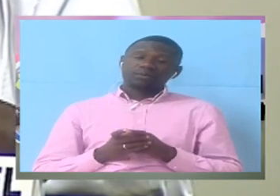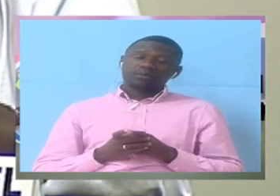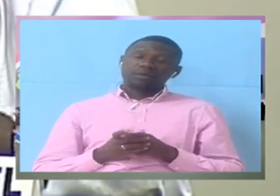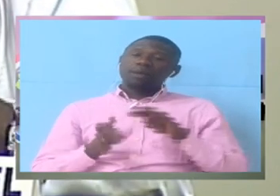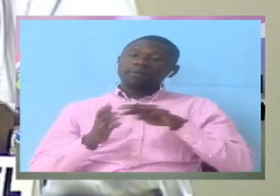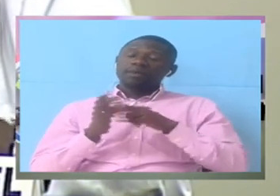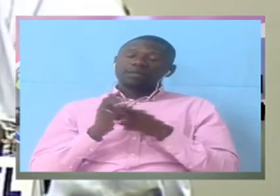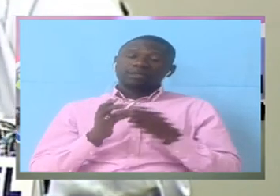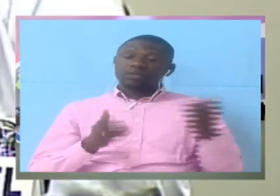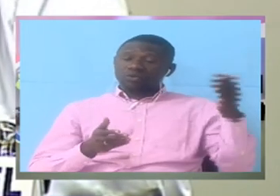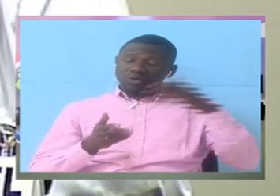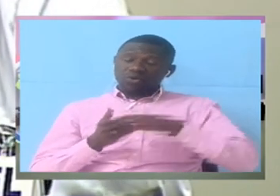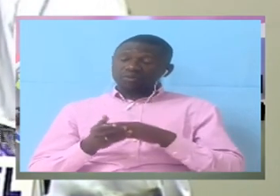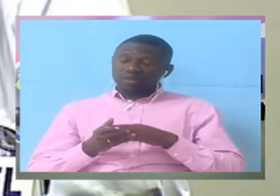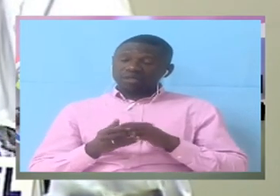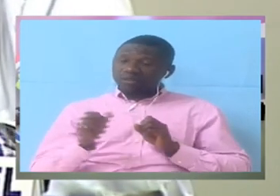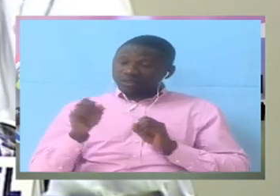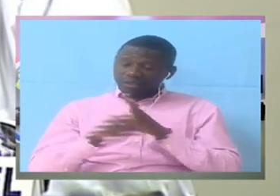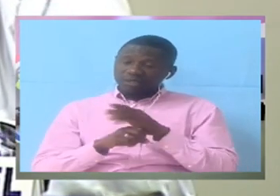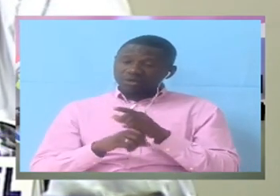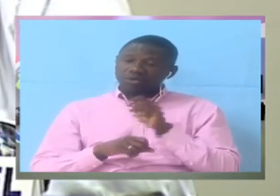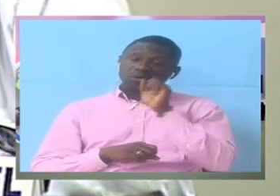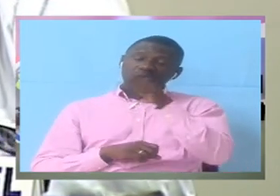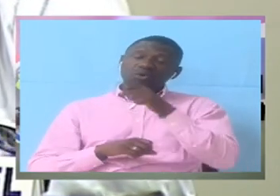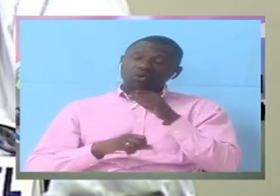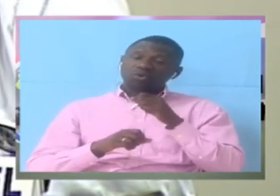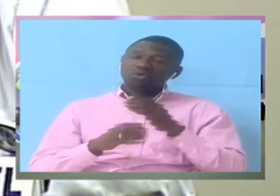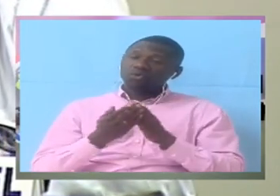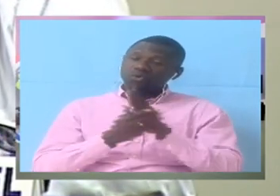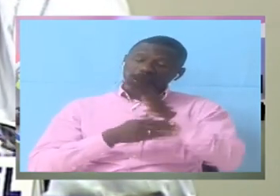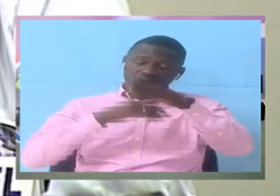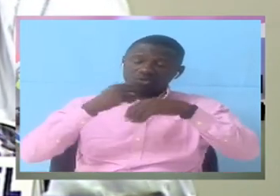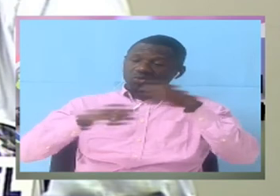and order your continuous torture.